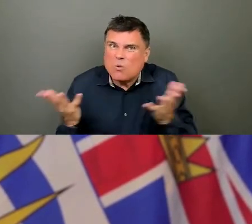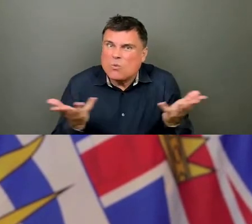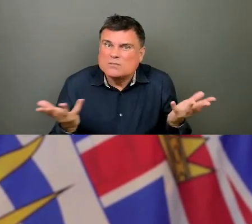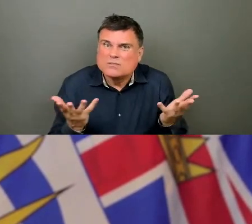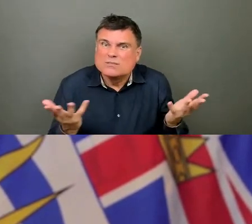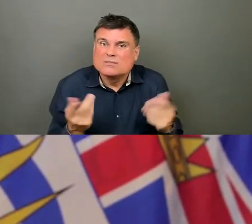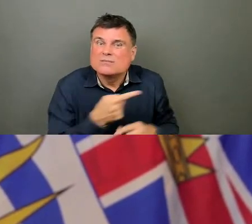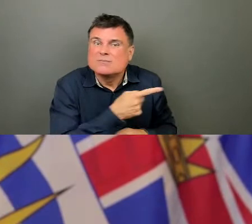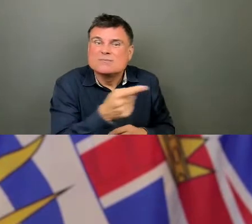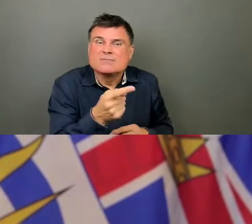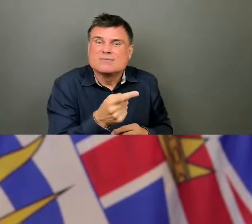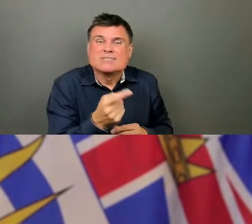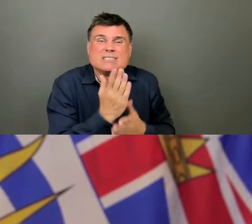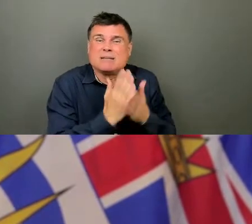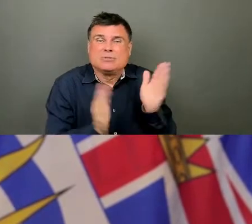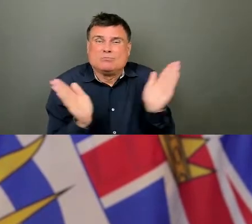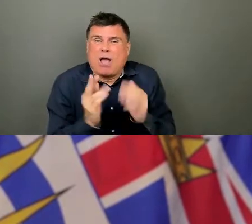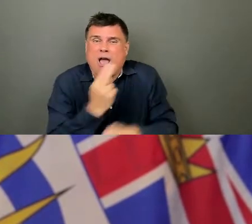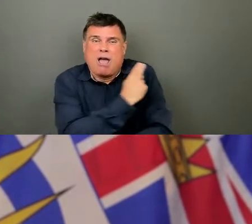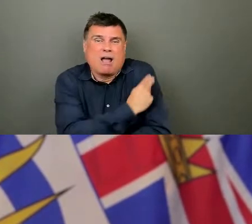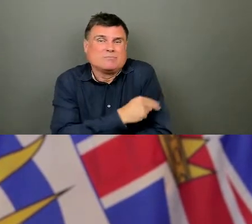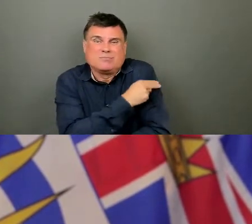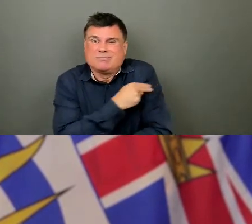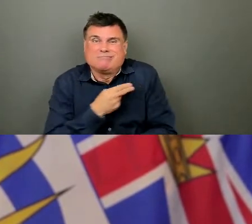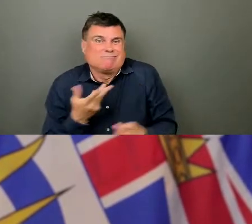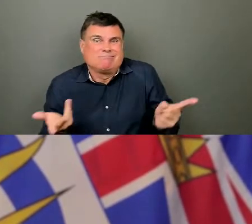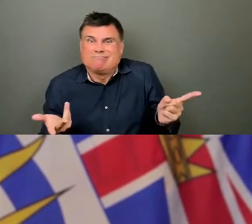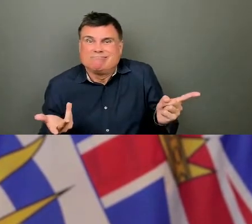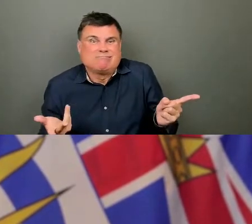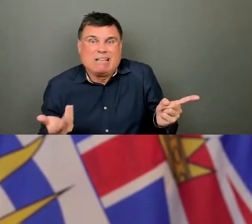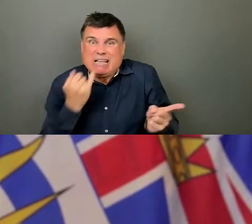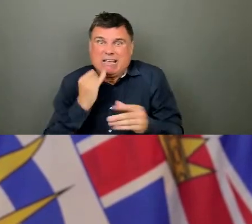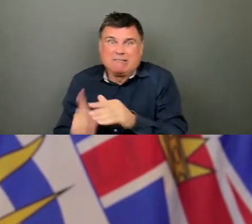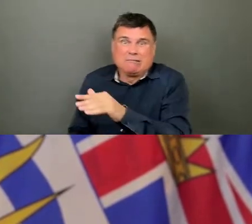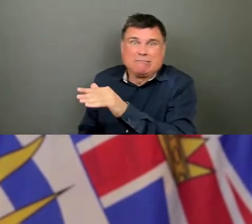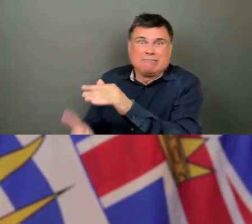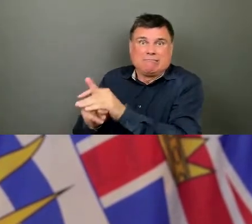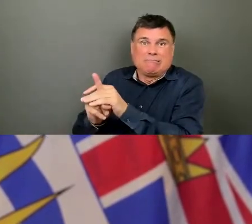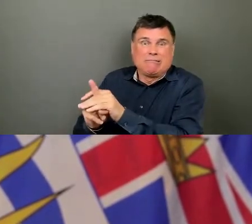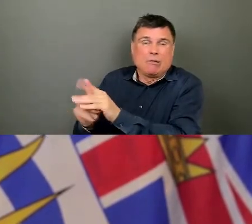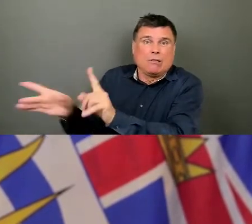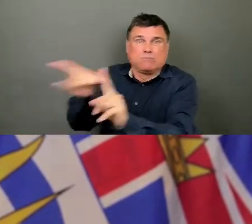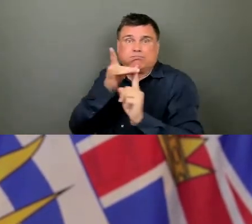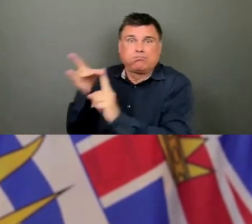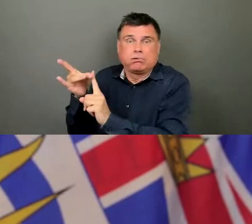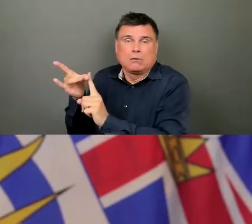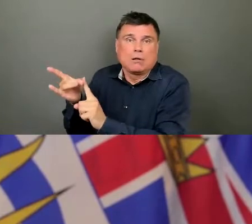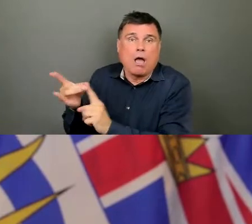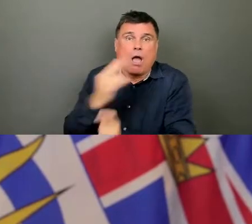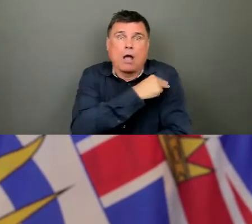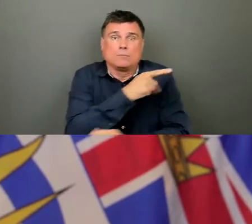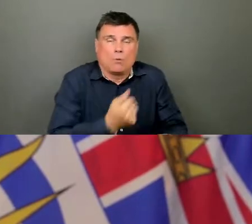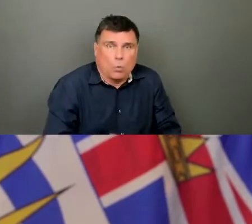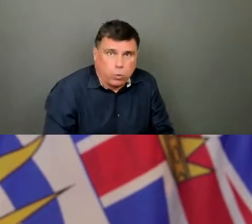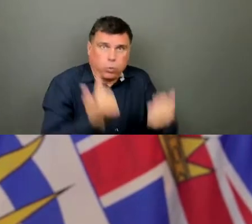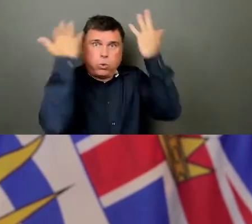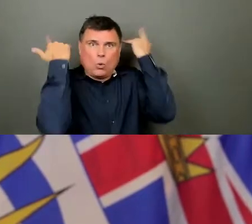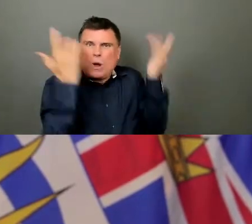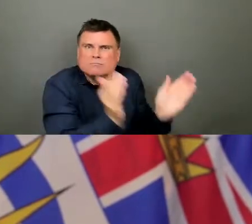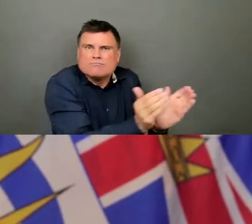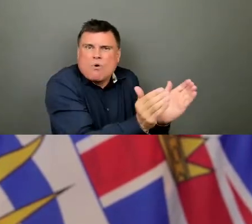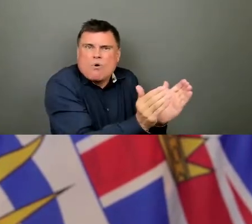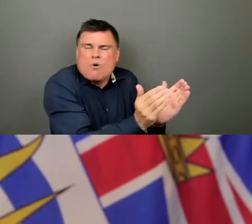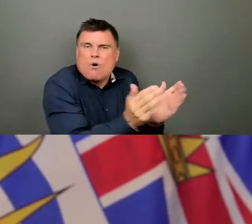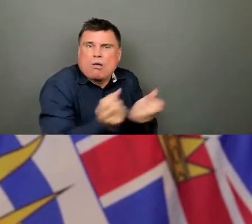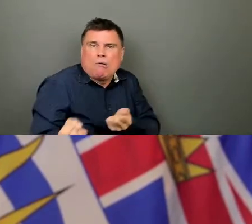to overwhelm some of the ICU bed system? We already had a physician in trail worry last week. There was 4 out of 6 beds were